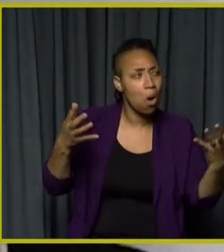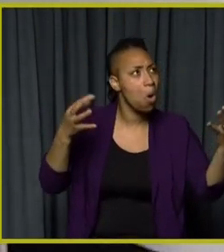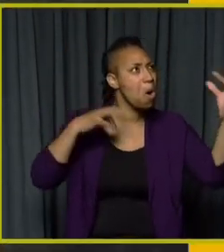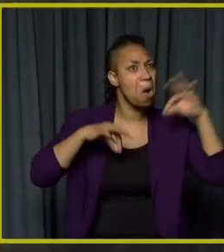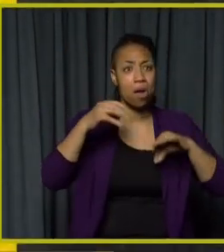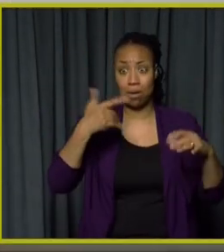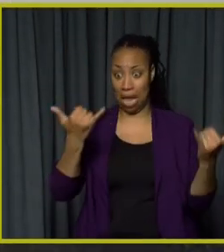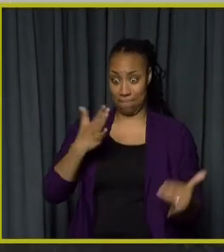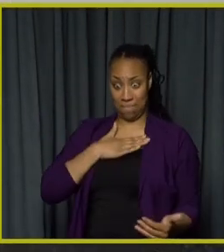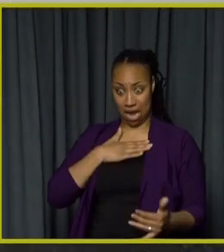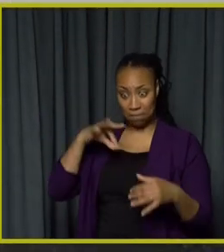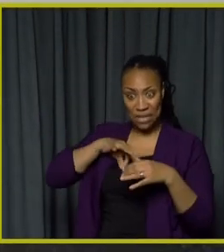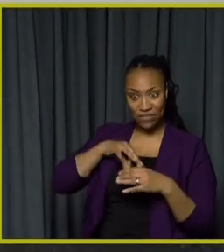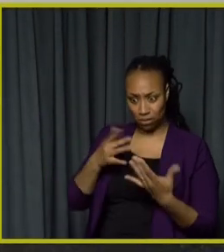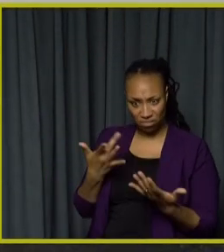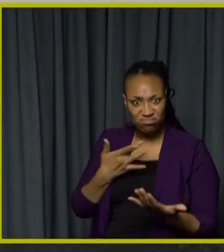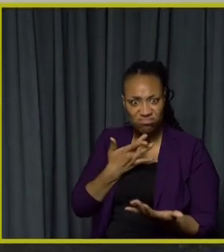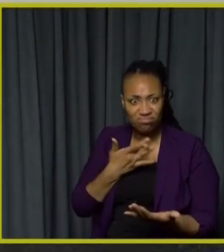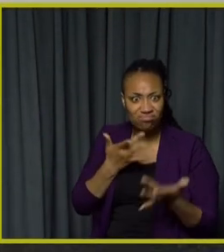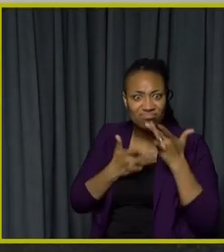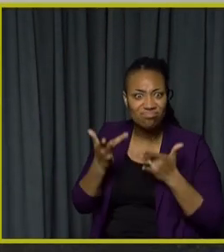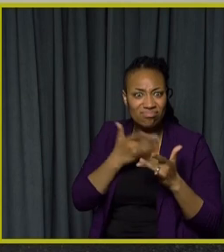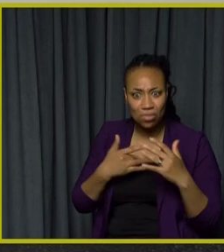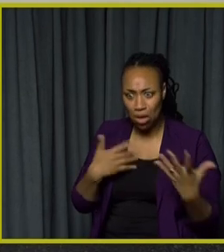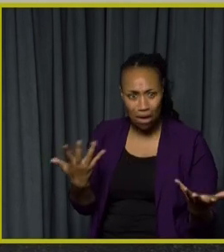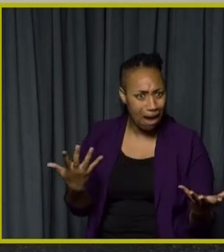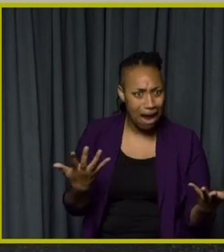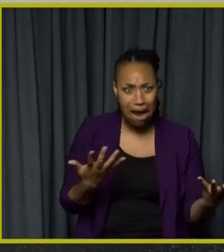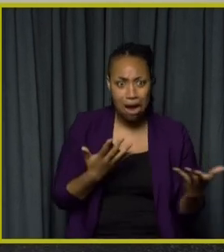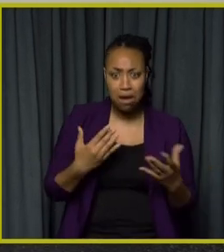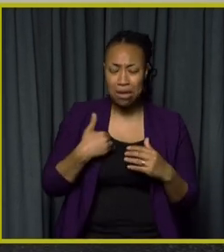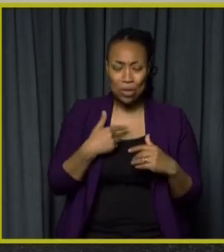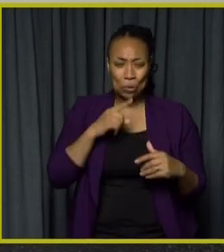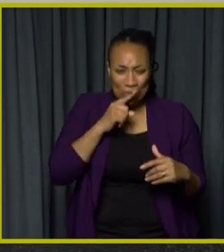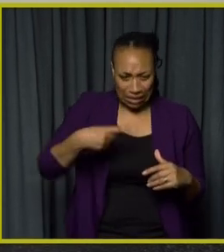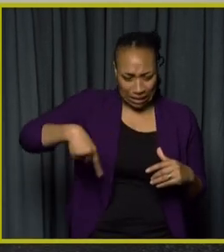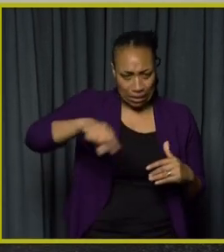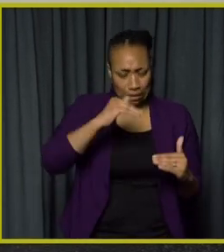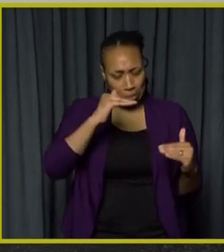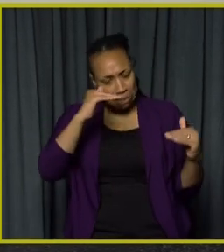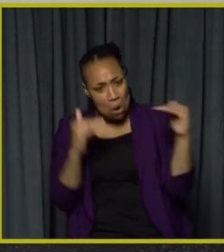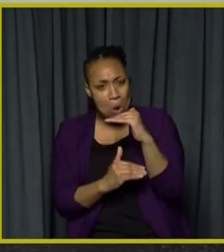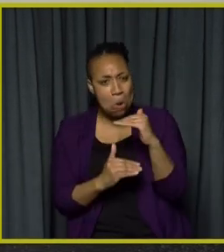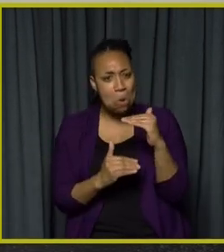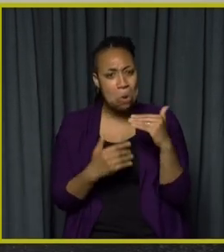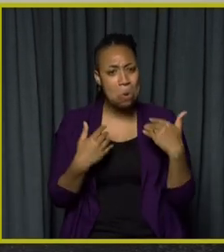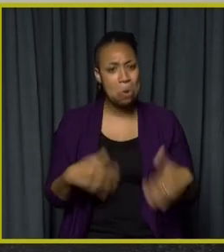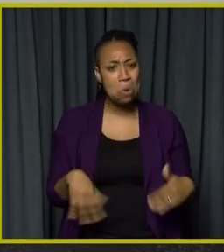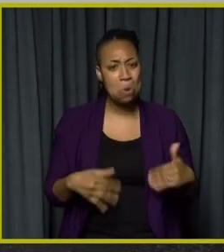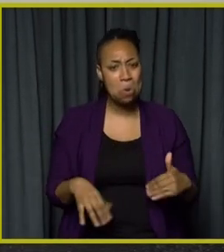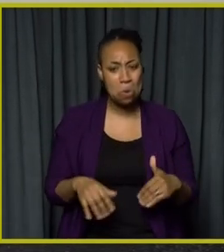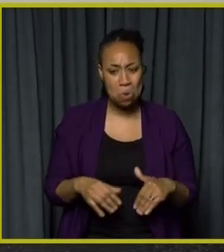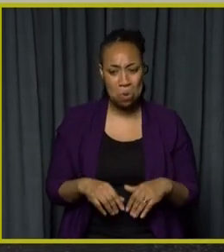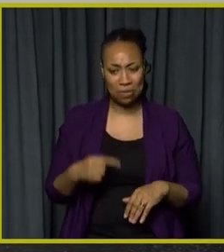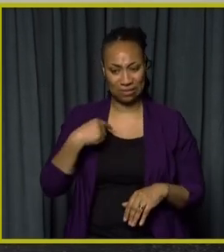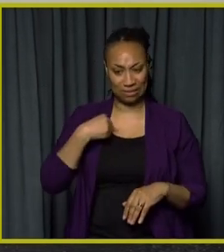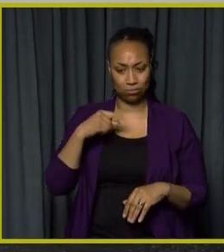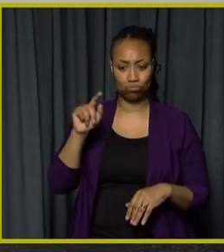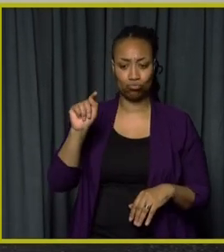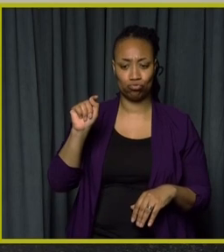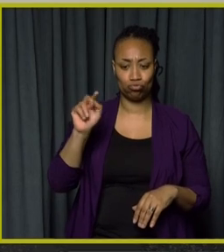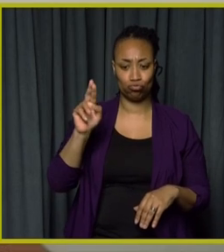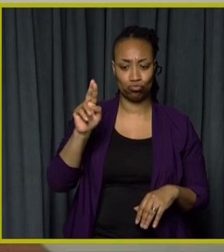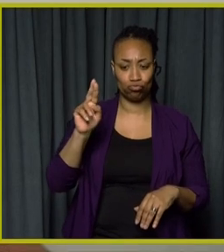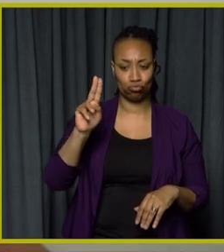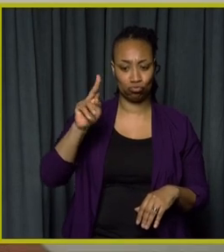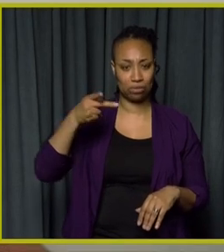poor. My name is Tripti Patel, and I'm a bartender in downtown DC. In Washington, DC, the